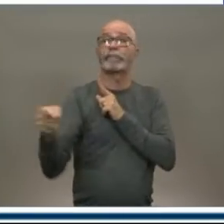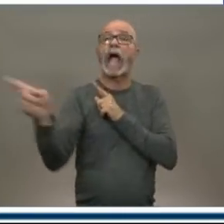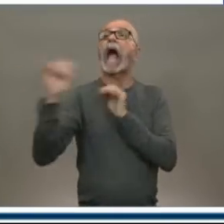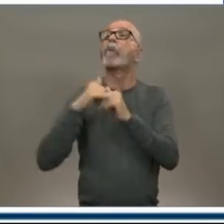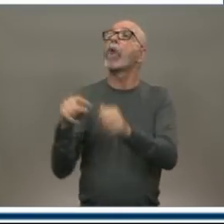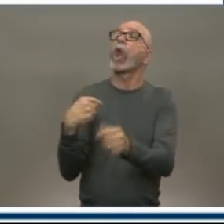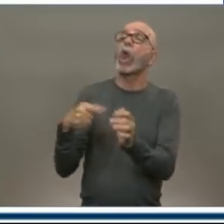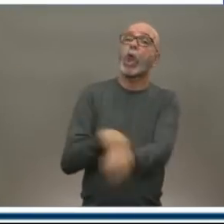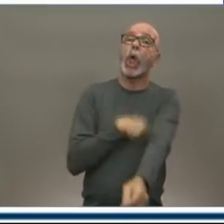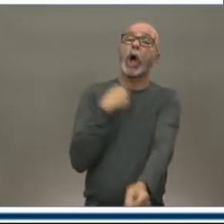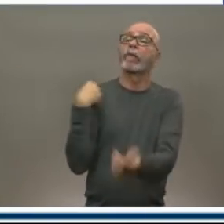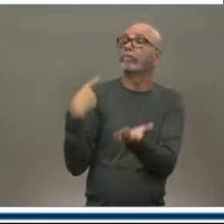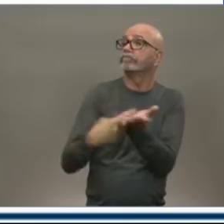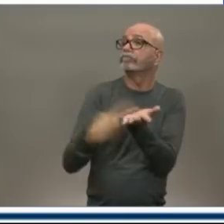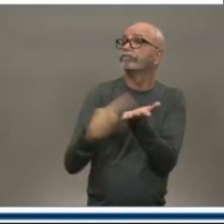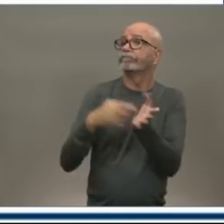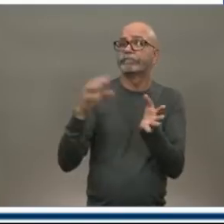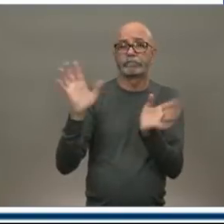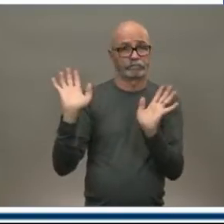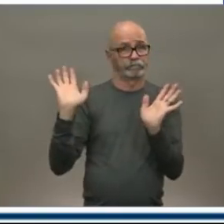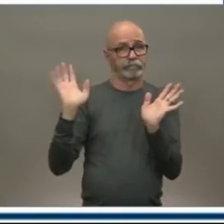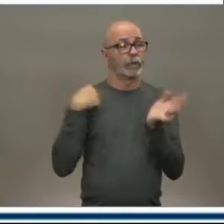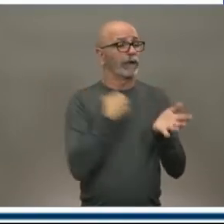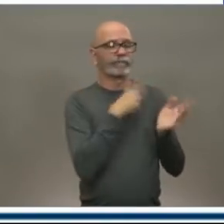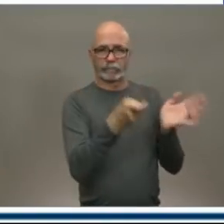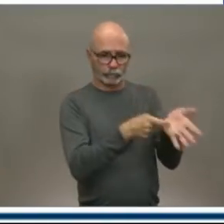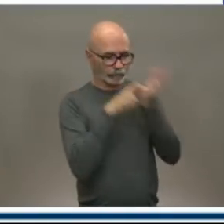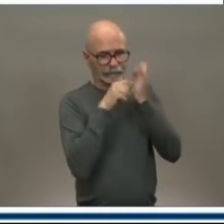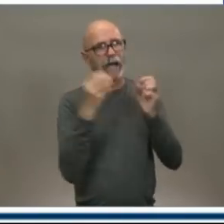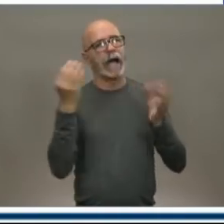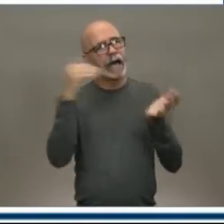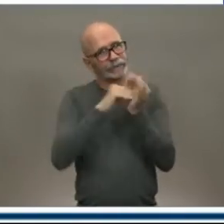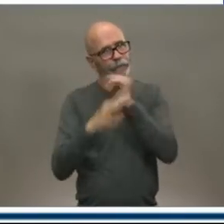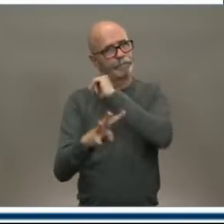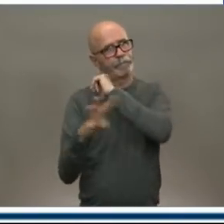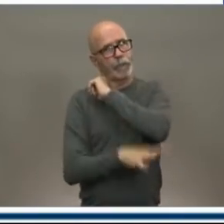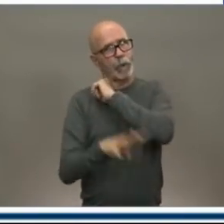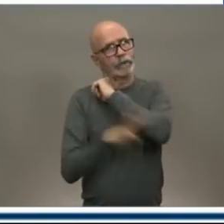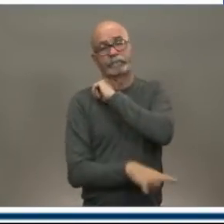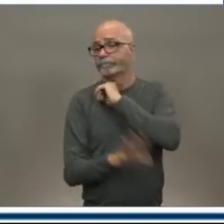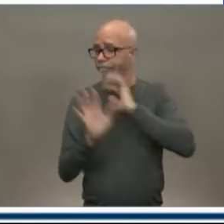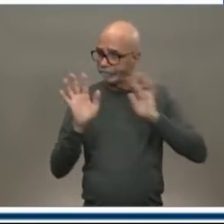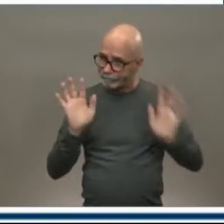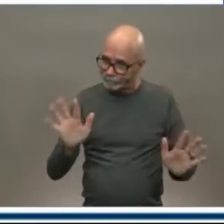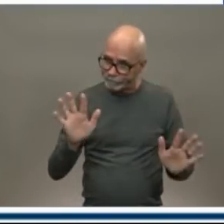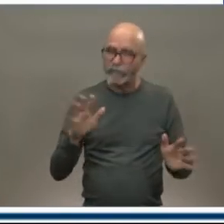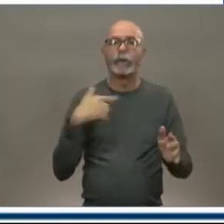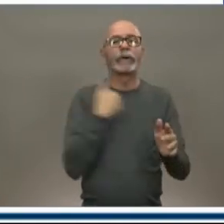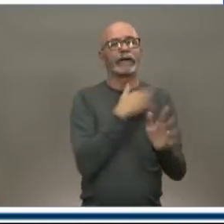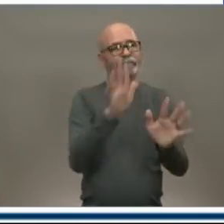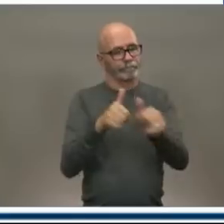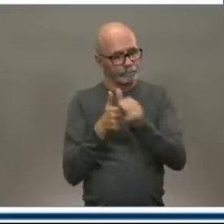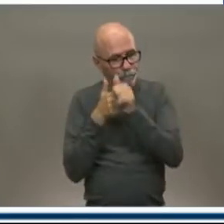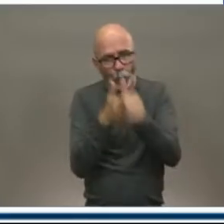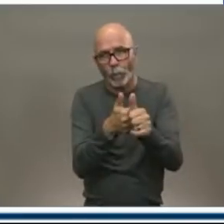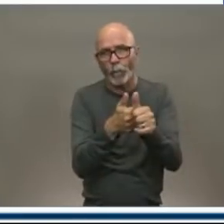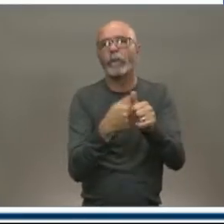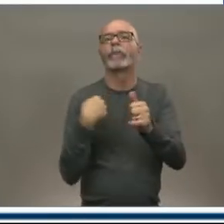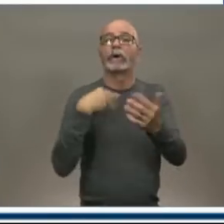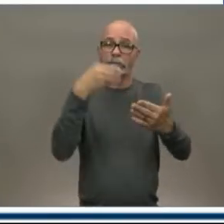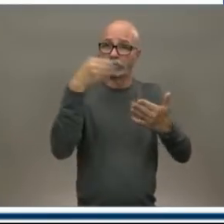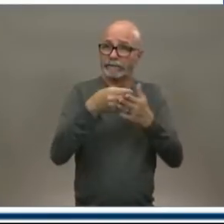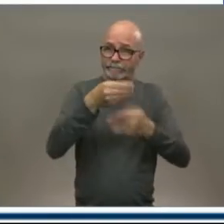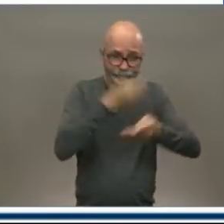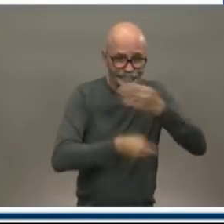And then we have a requirement for the fall, and we will do that. Everything that we have been doing in terms around the pandemic, we've communicated to Nova